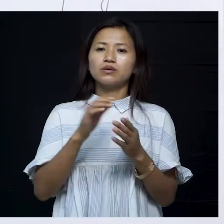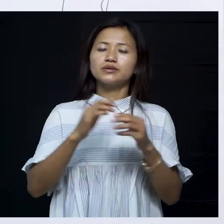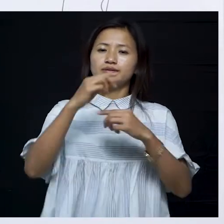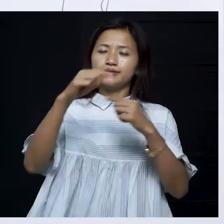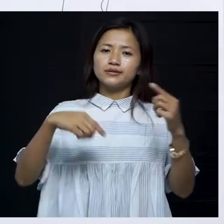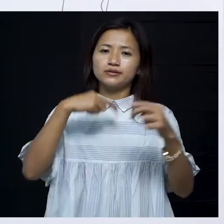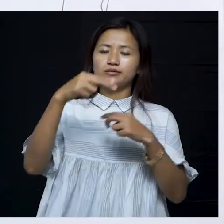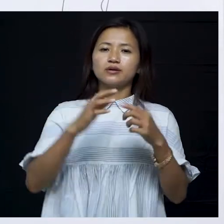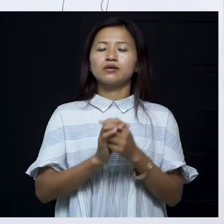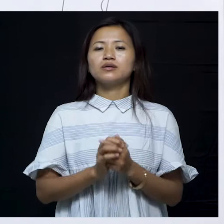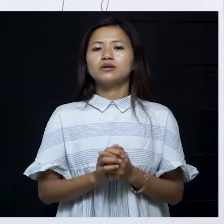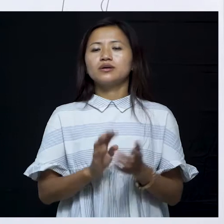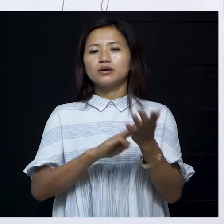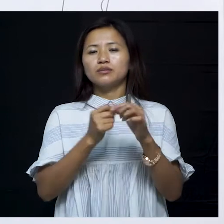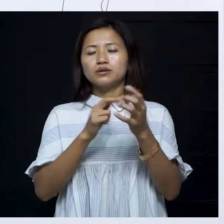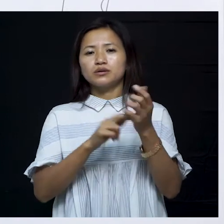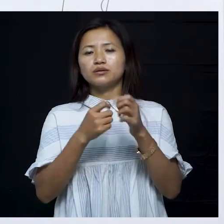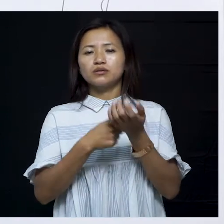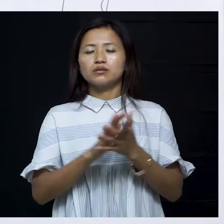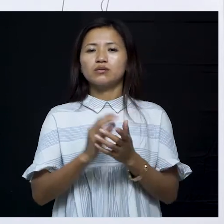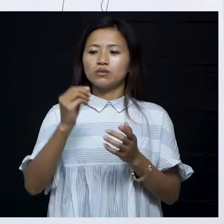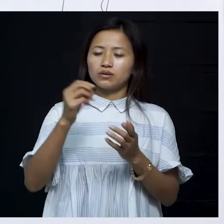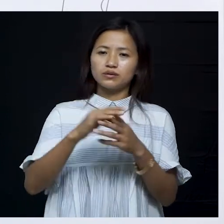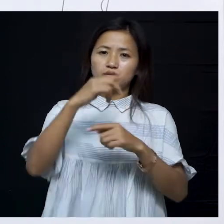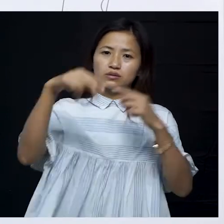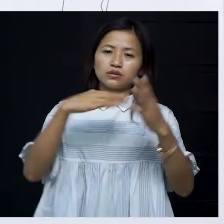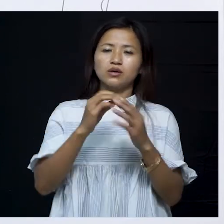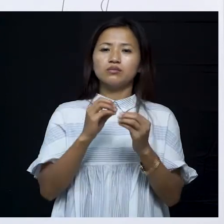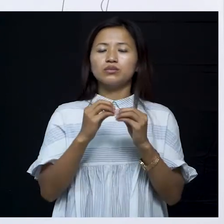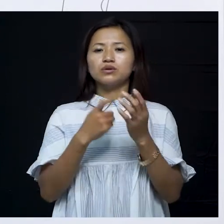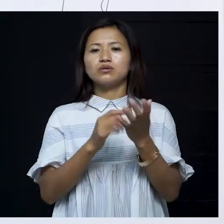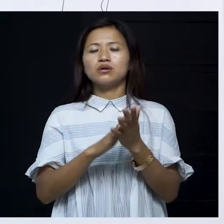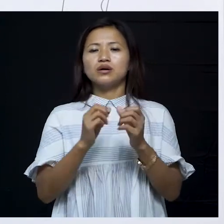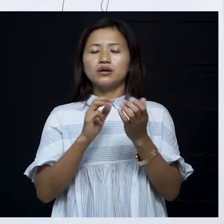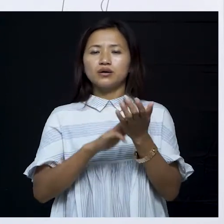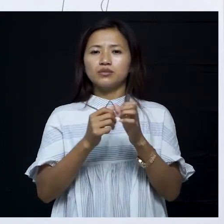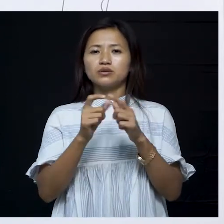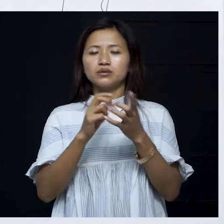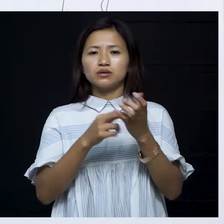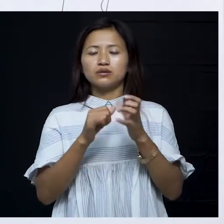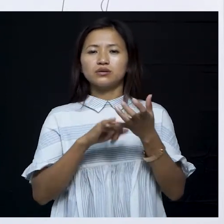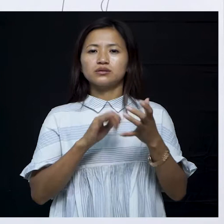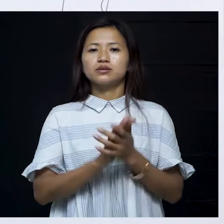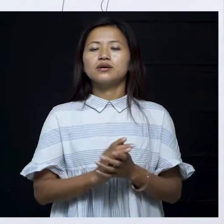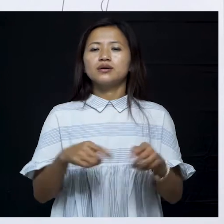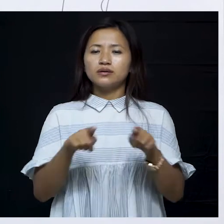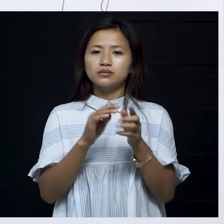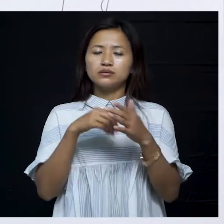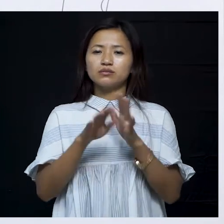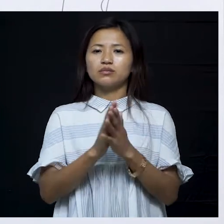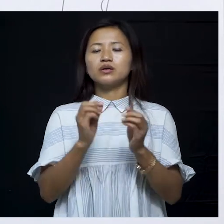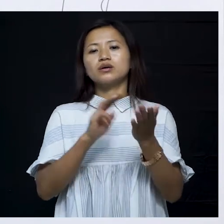different mineral and oil industry in Barauni, in Madras, in Haldia, and in Mathura. So